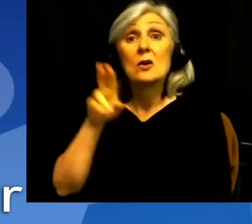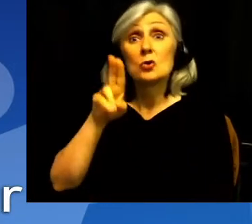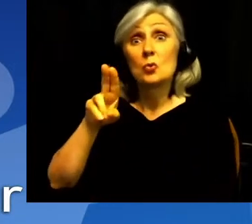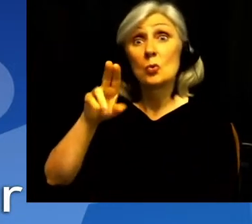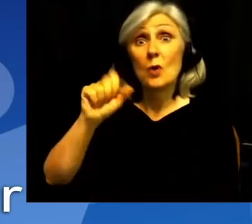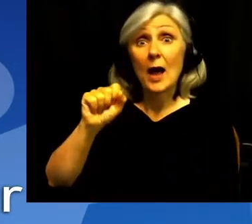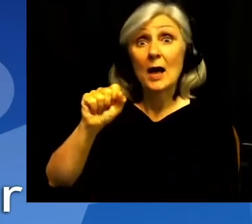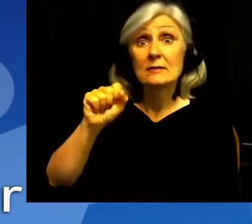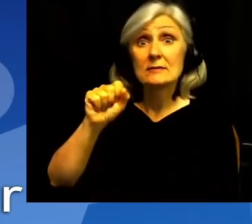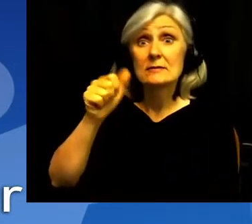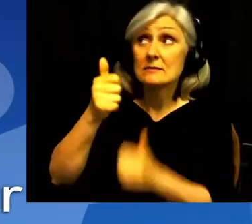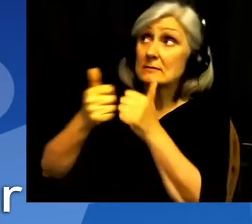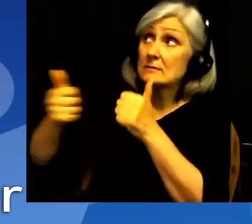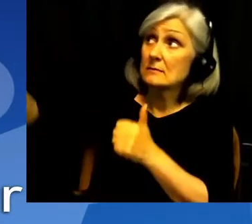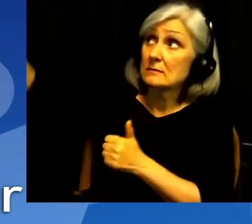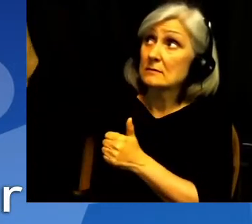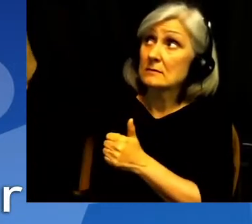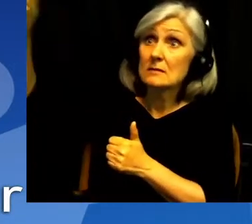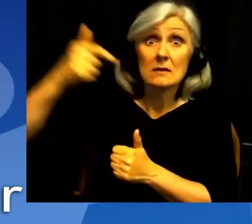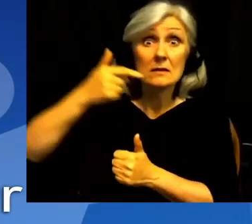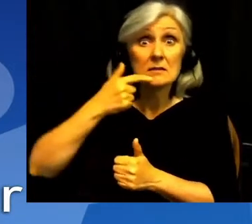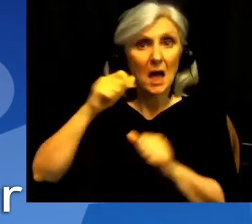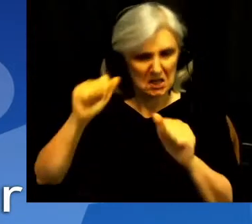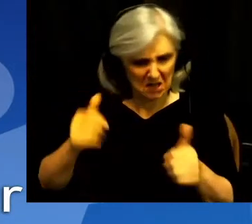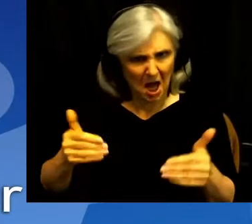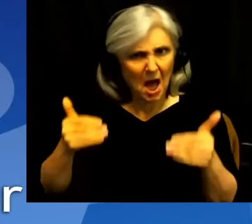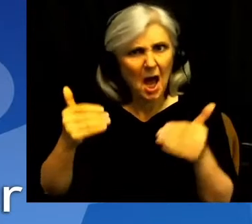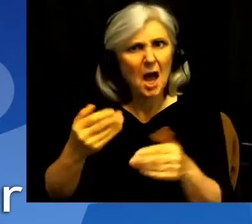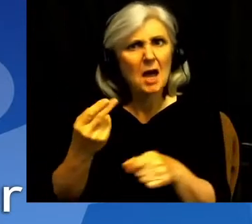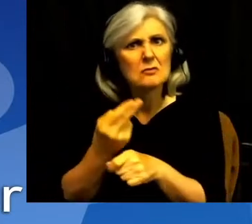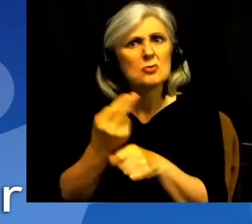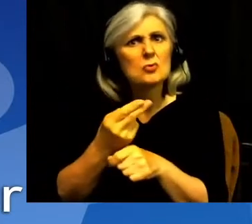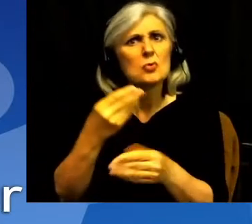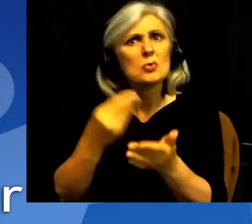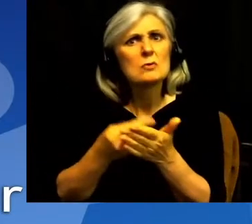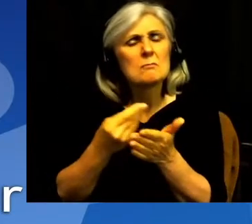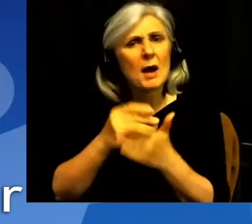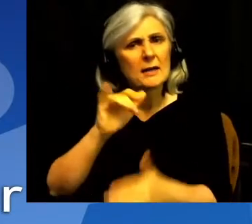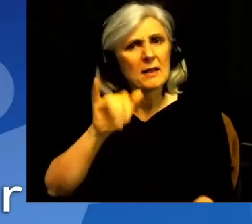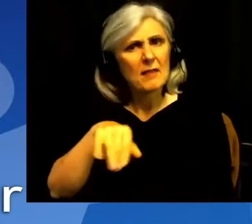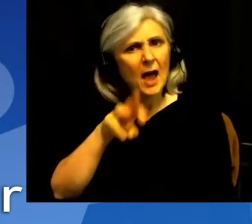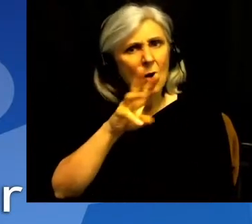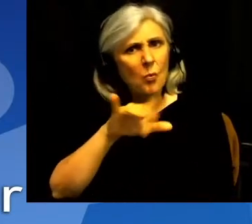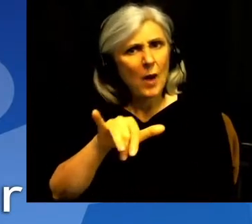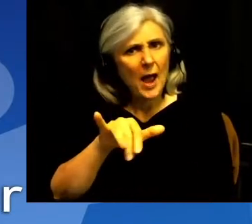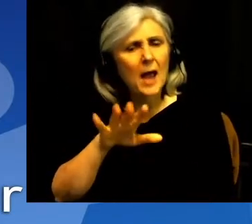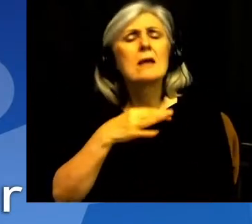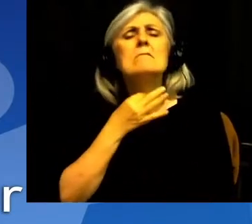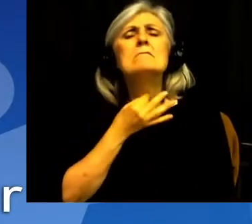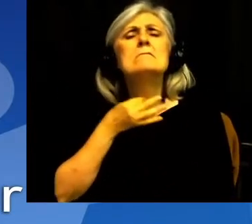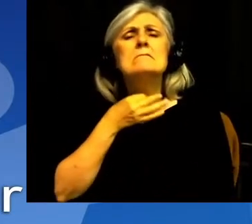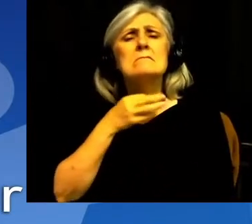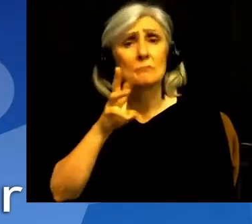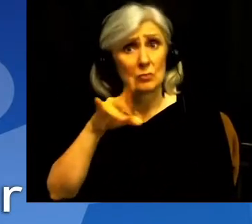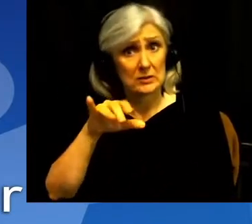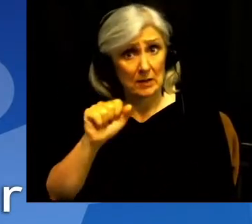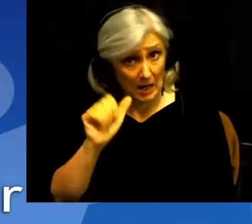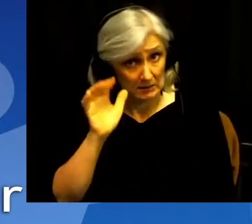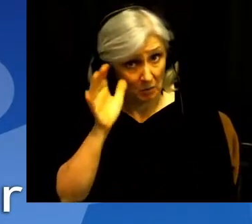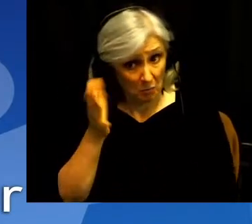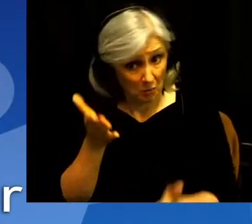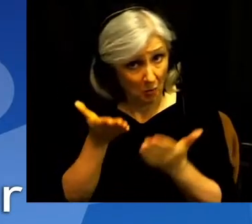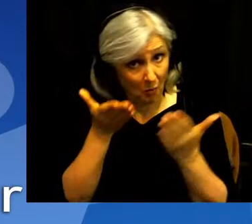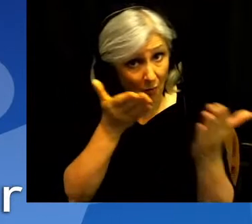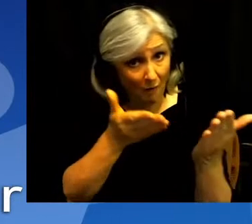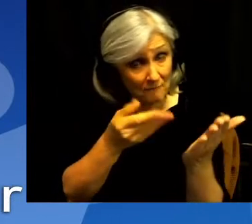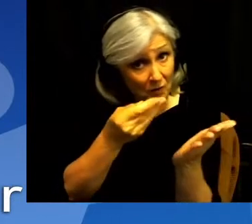federal COVID-19 relief funds. Will Wisconsin consider anything like that as more states are doing